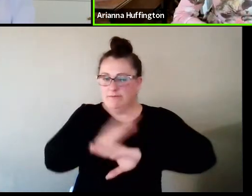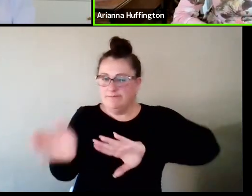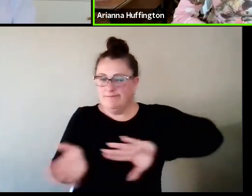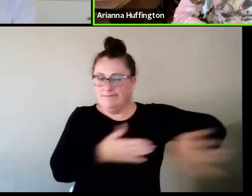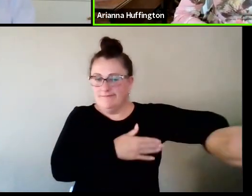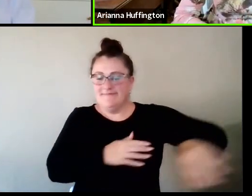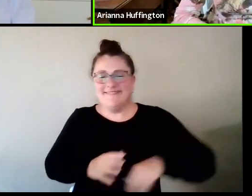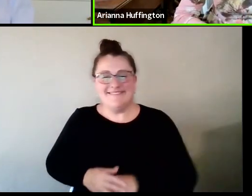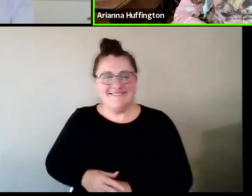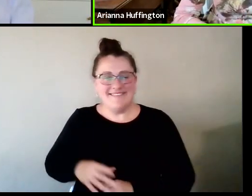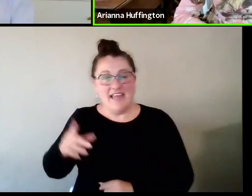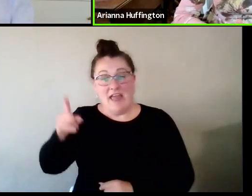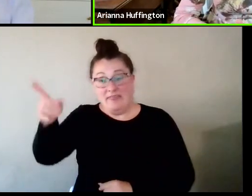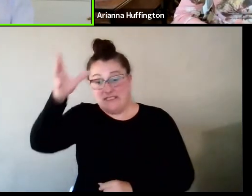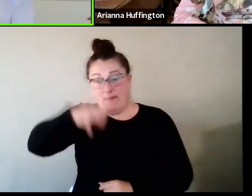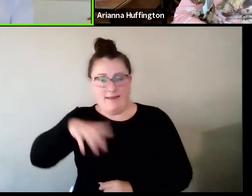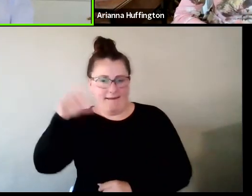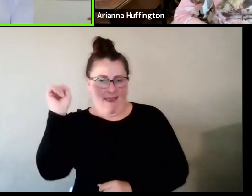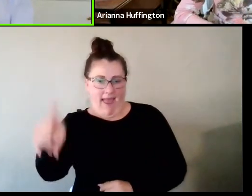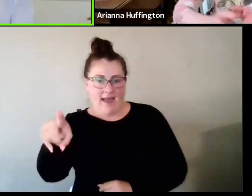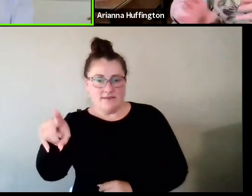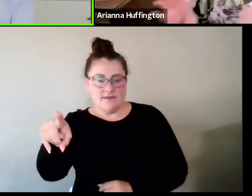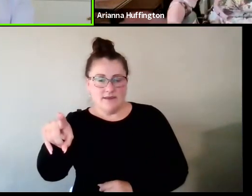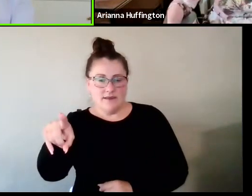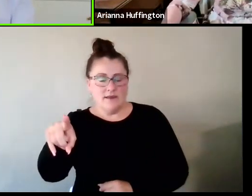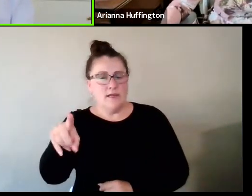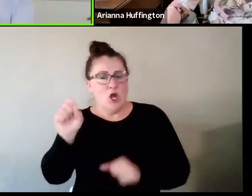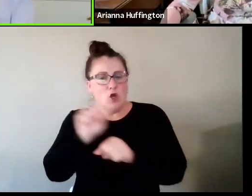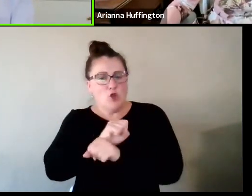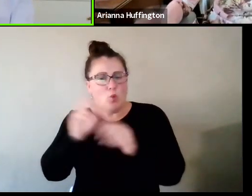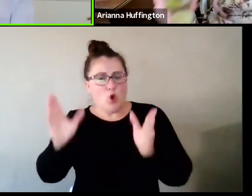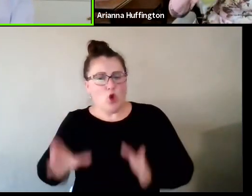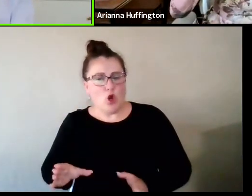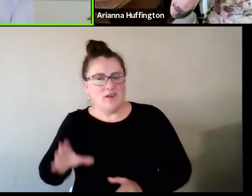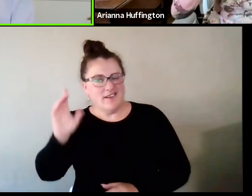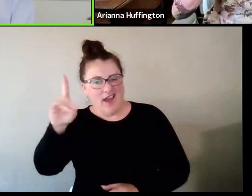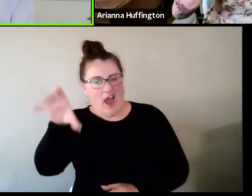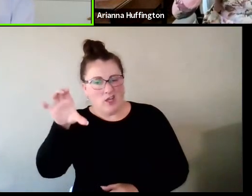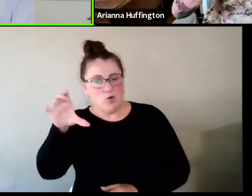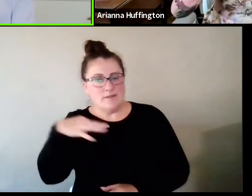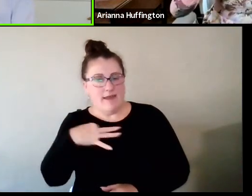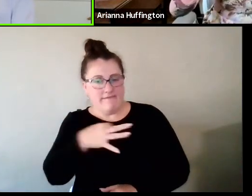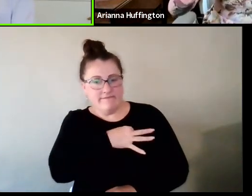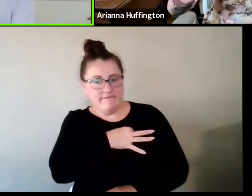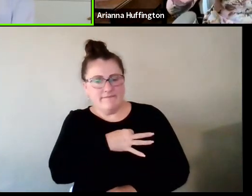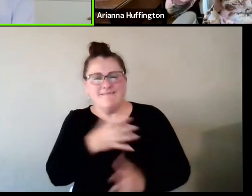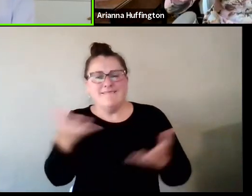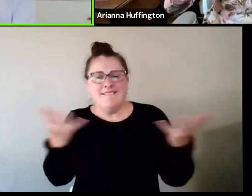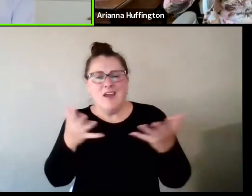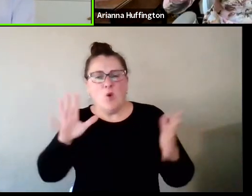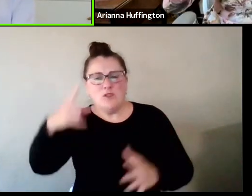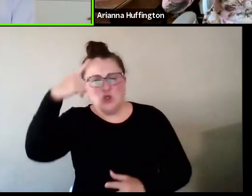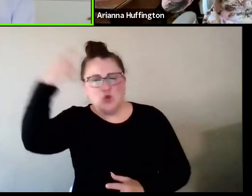He asked every one of his associates in the store, about 100 of them, what is your